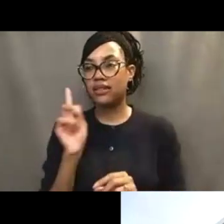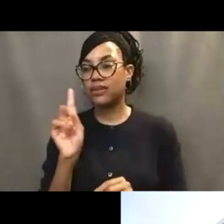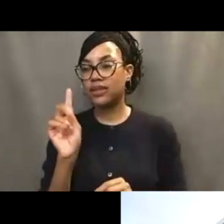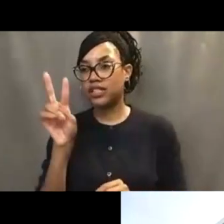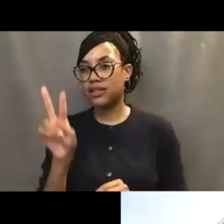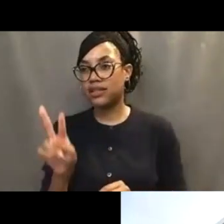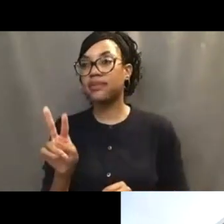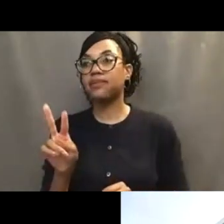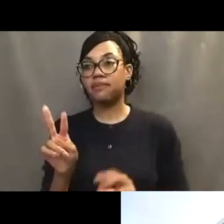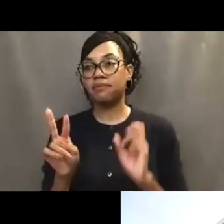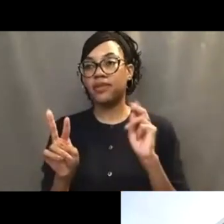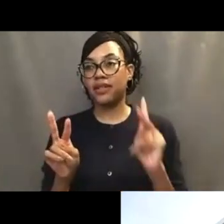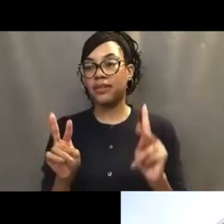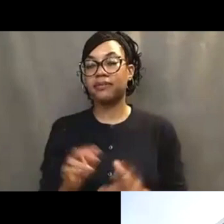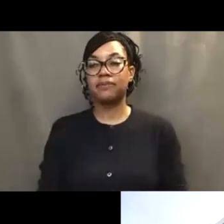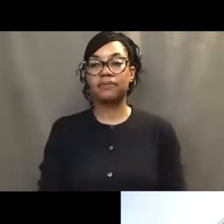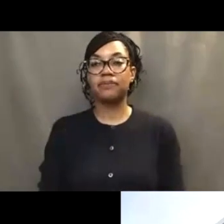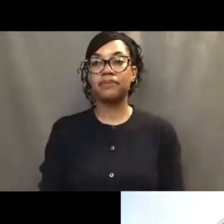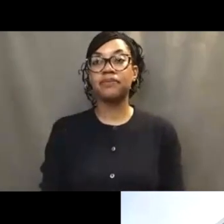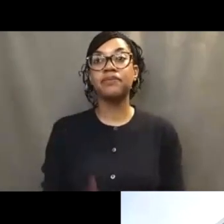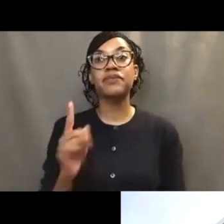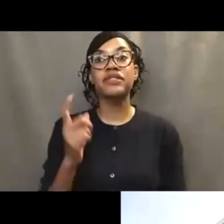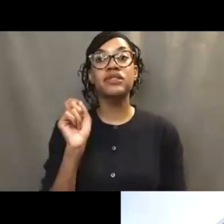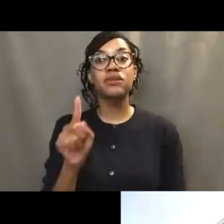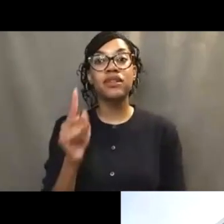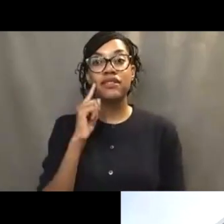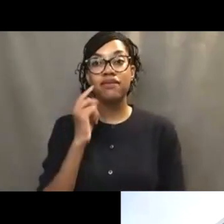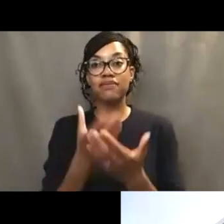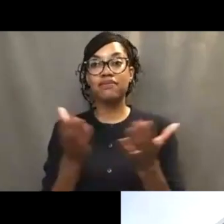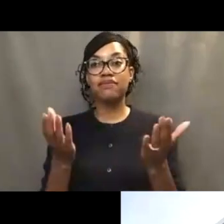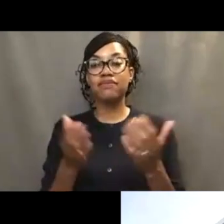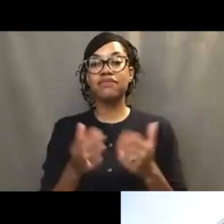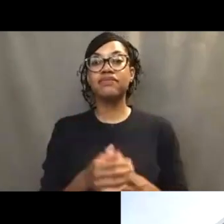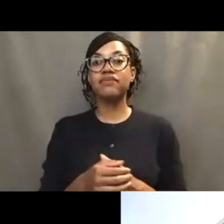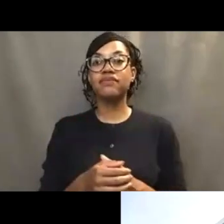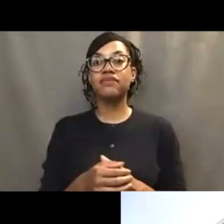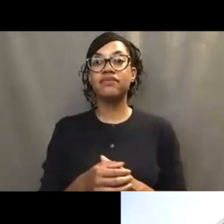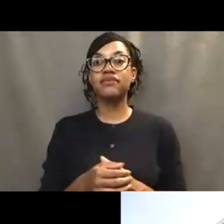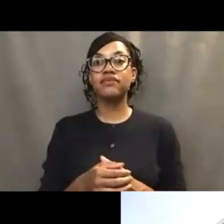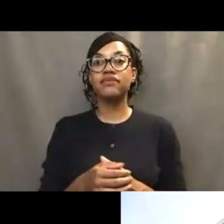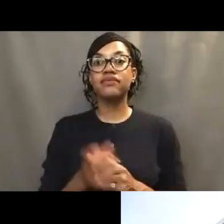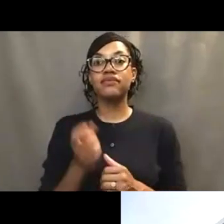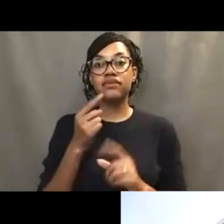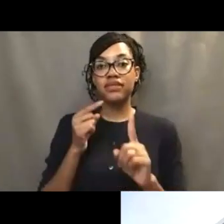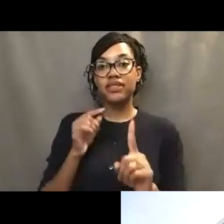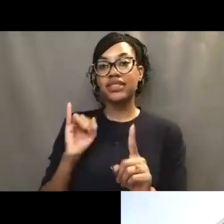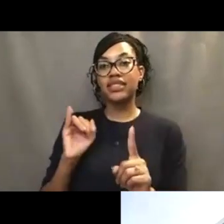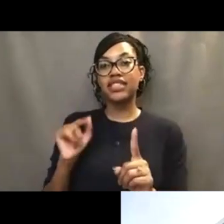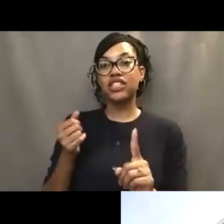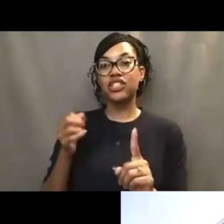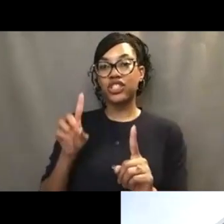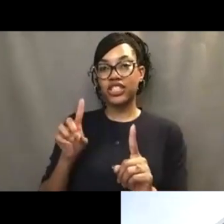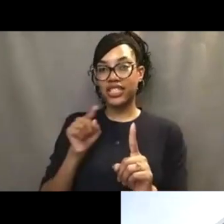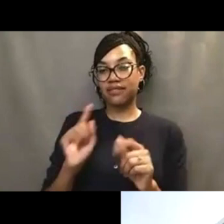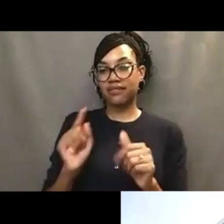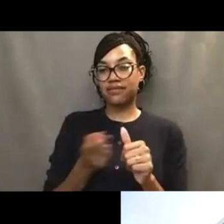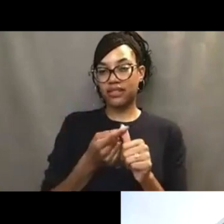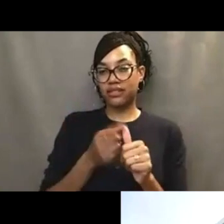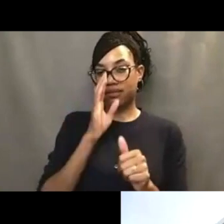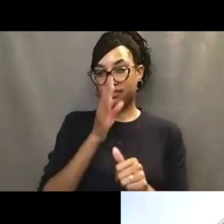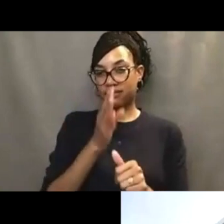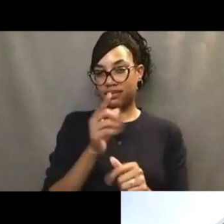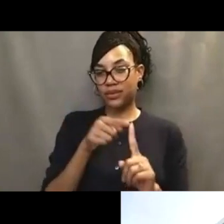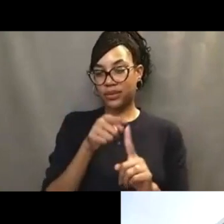Okay. First question for the audience. It's actually for Ingrid. particularly. This